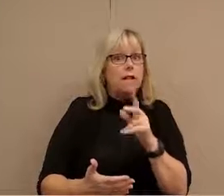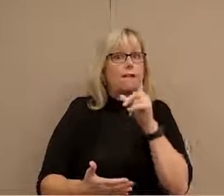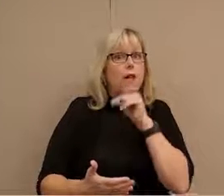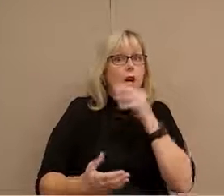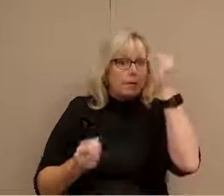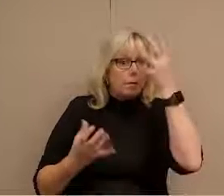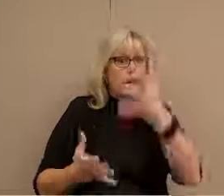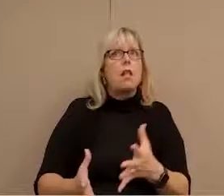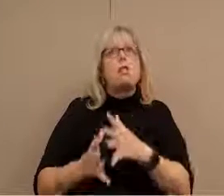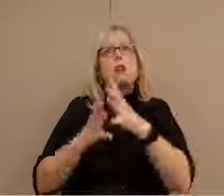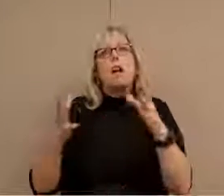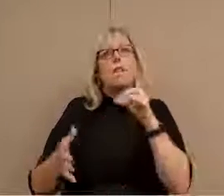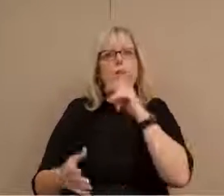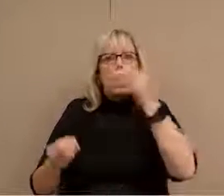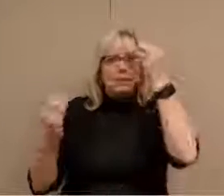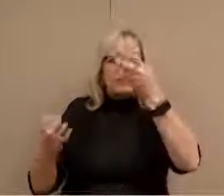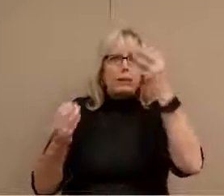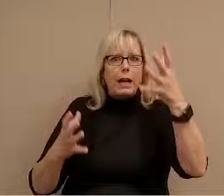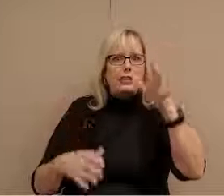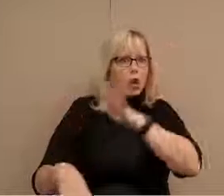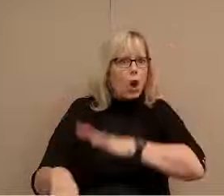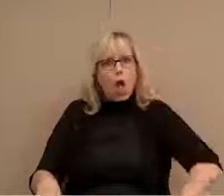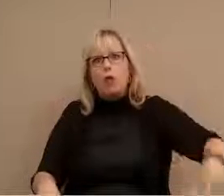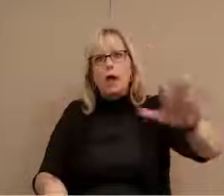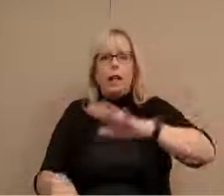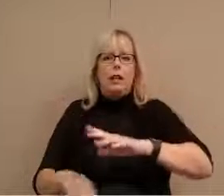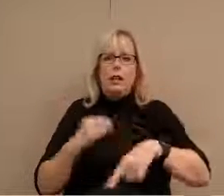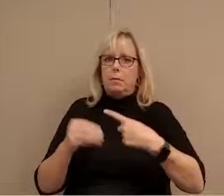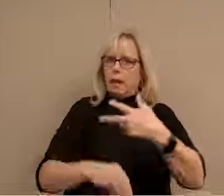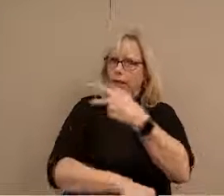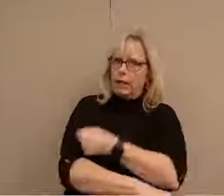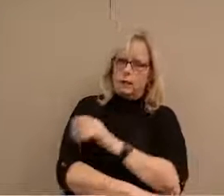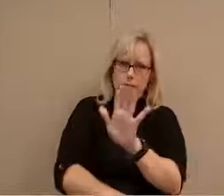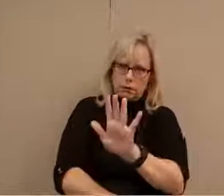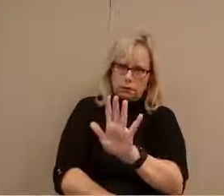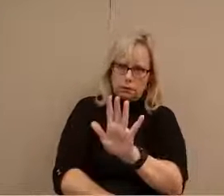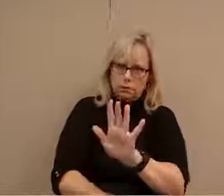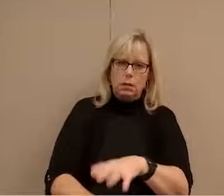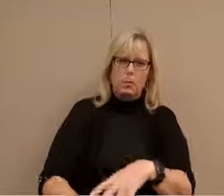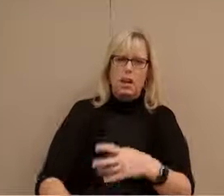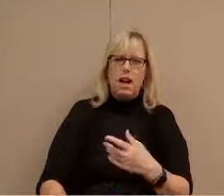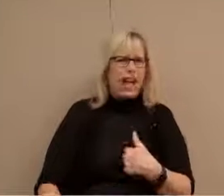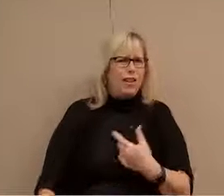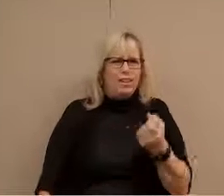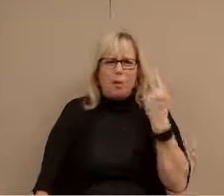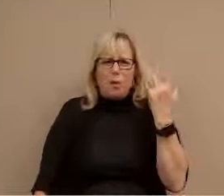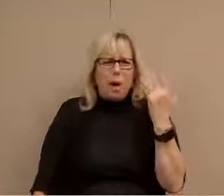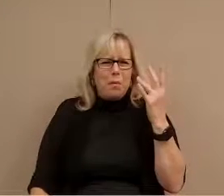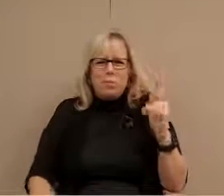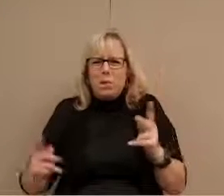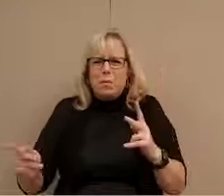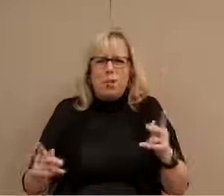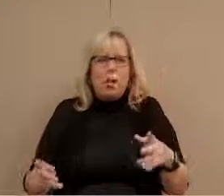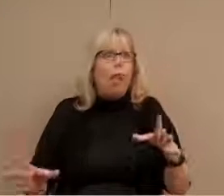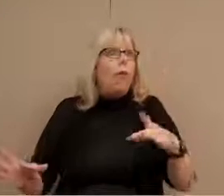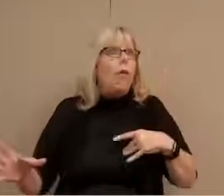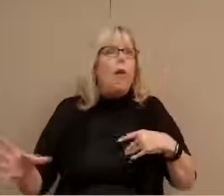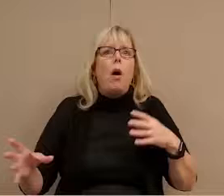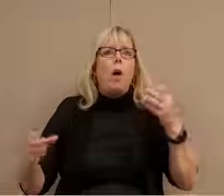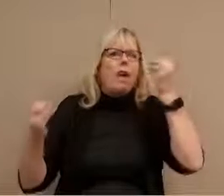to say there's a lot of misinformation out there, and for the life of me, I can't understand why people are spreading